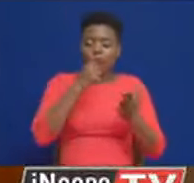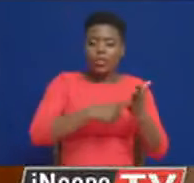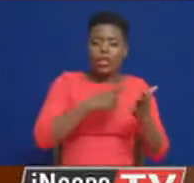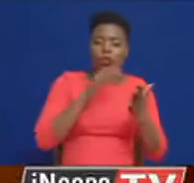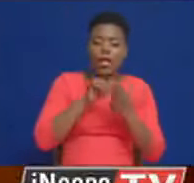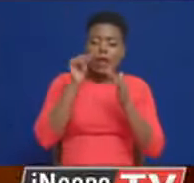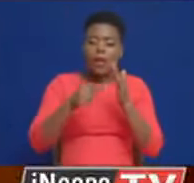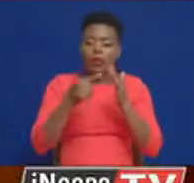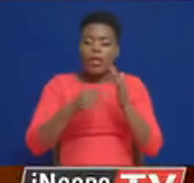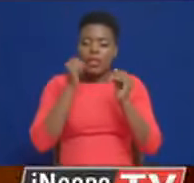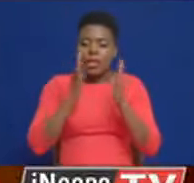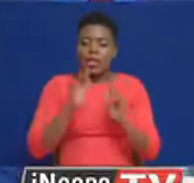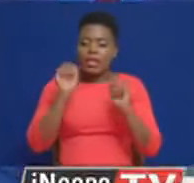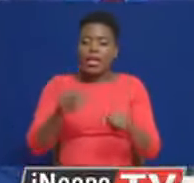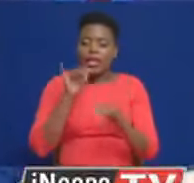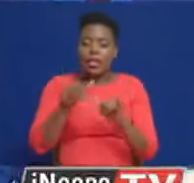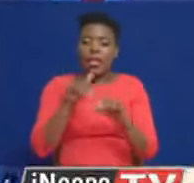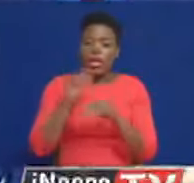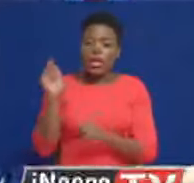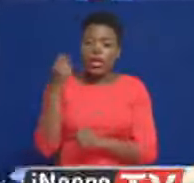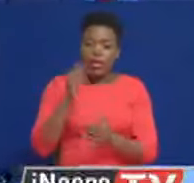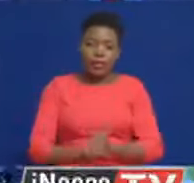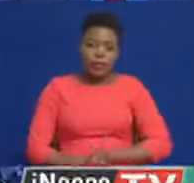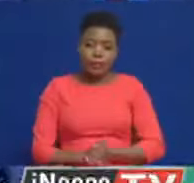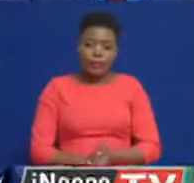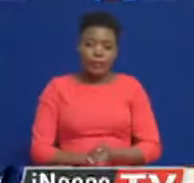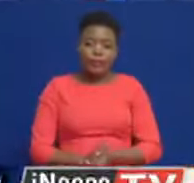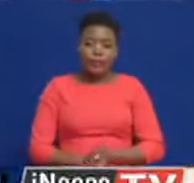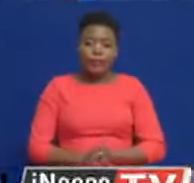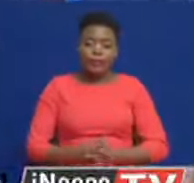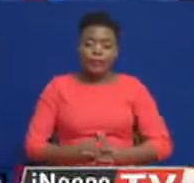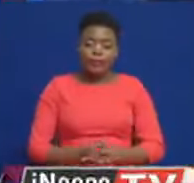future, and bless this team. Seth Olale, Citizen TV.